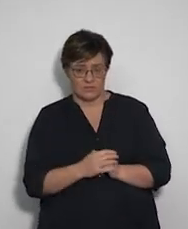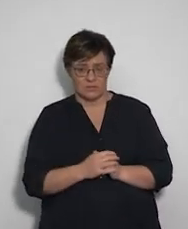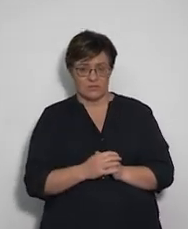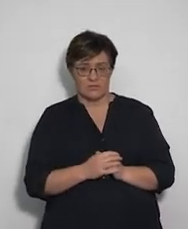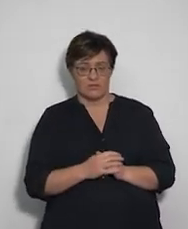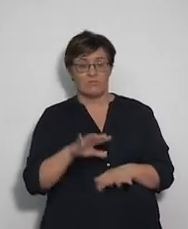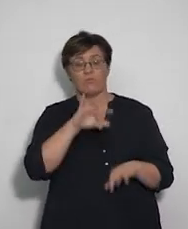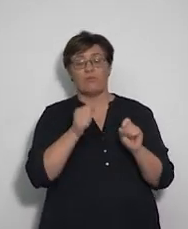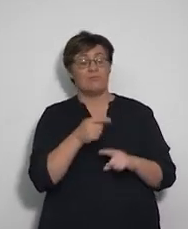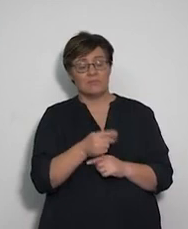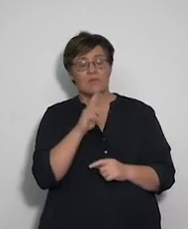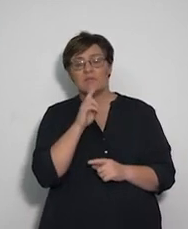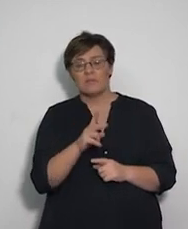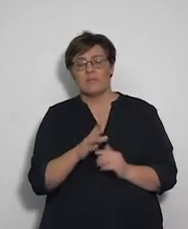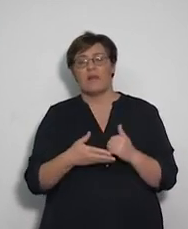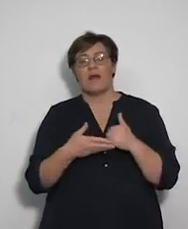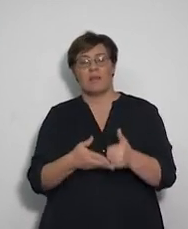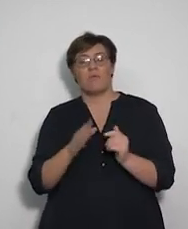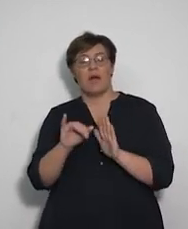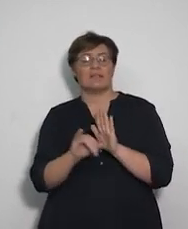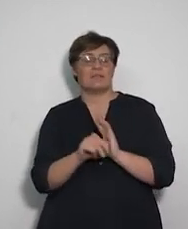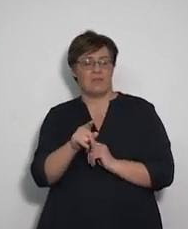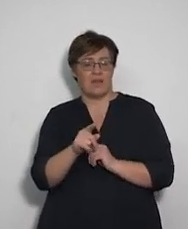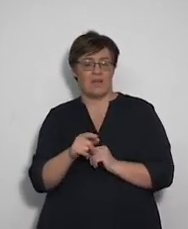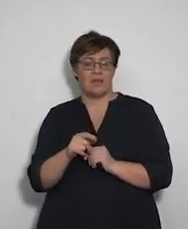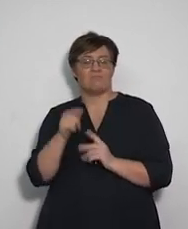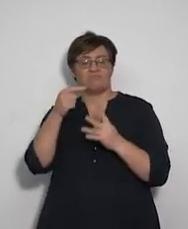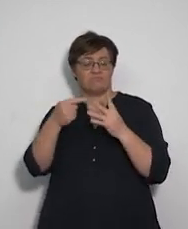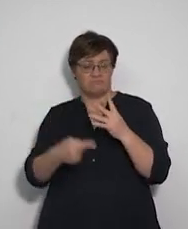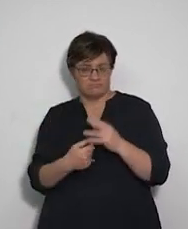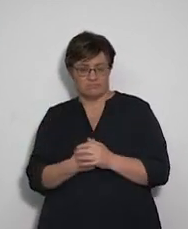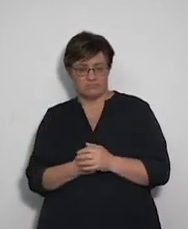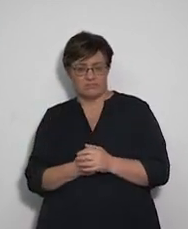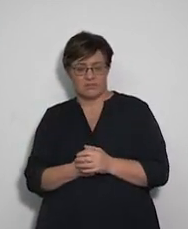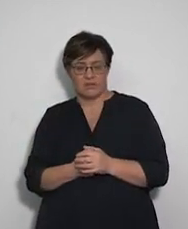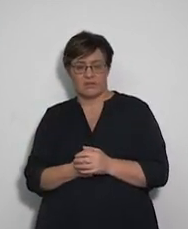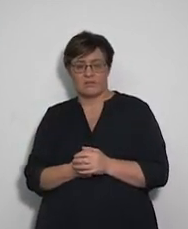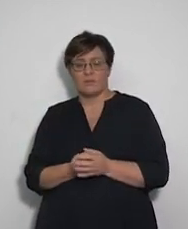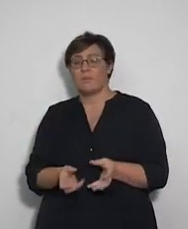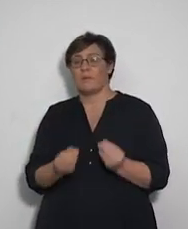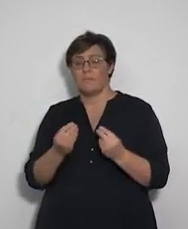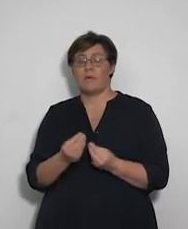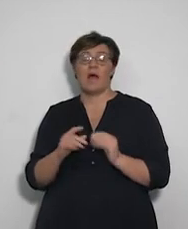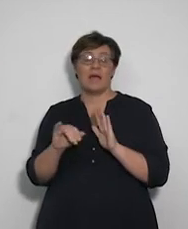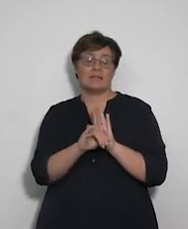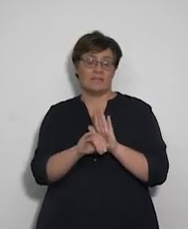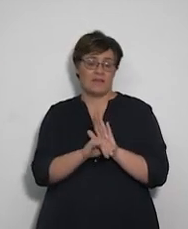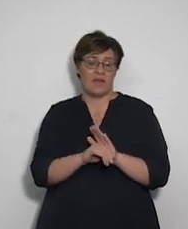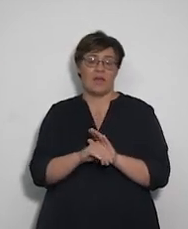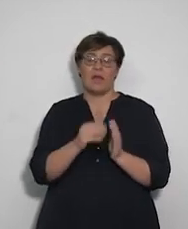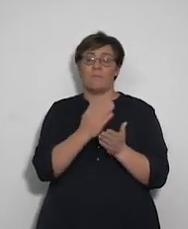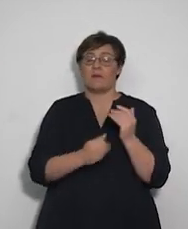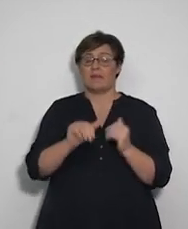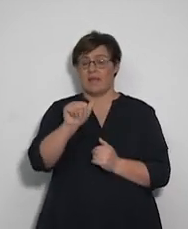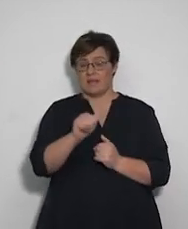them. As we wrap this segment up, I'm going to assist you in identifying the following parts, and let's get into it. So